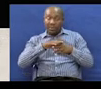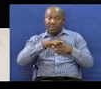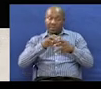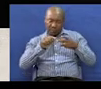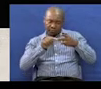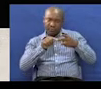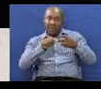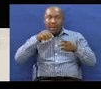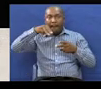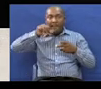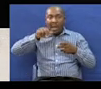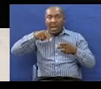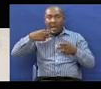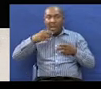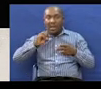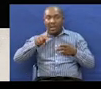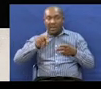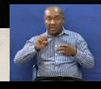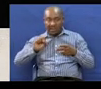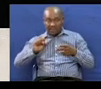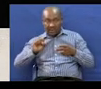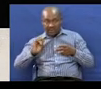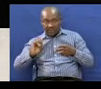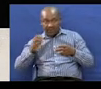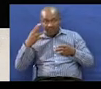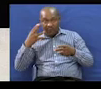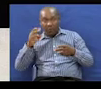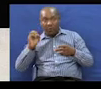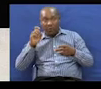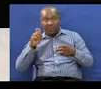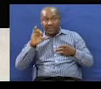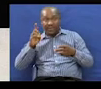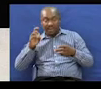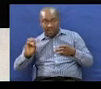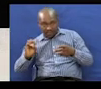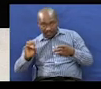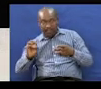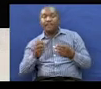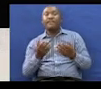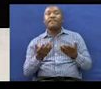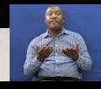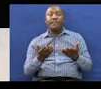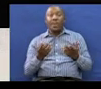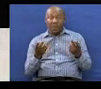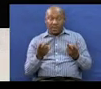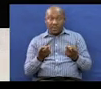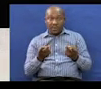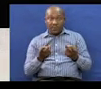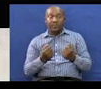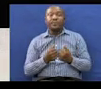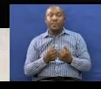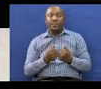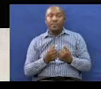catalytic decomposition of hydrogen peroxide. We call it catalytic decomposition of hydrogen peroxide.